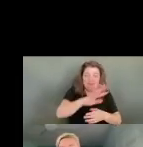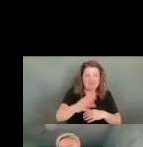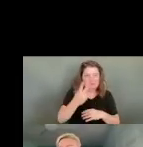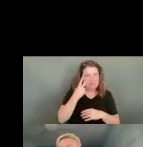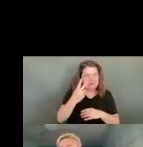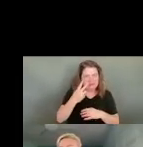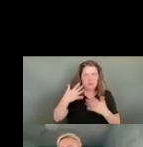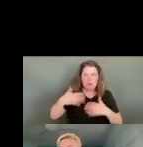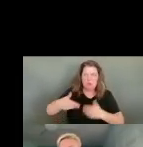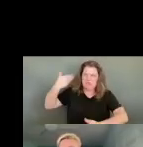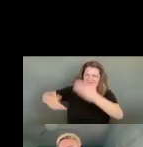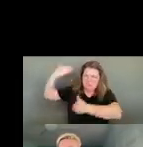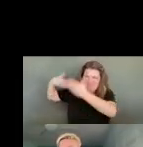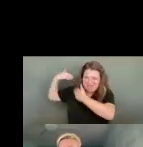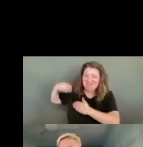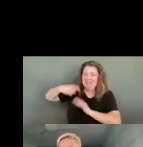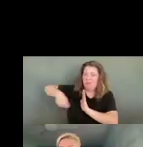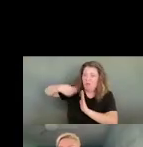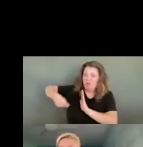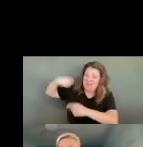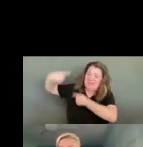coming. And